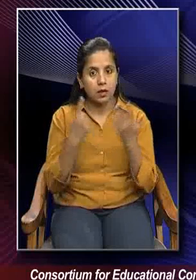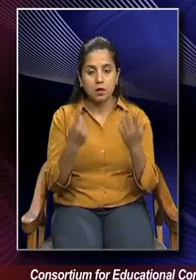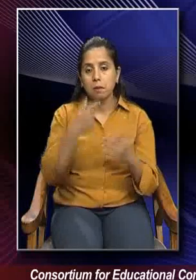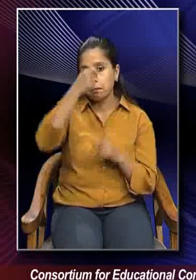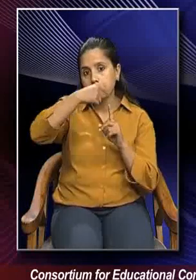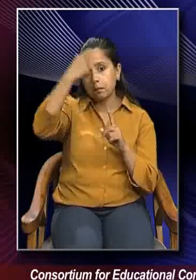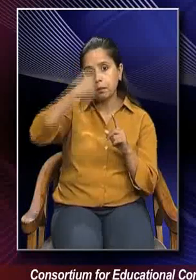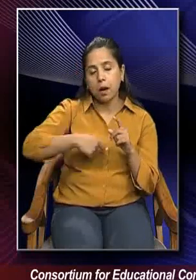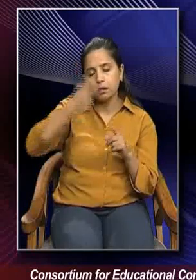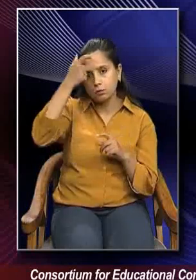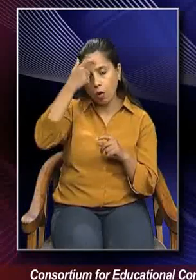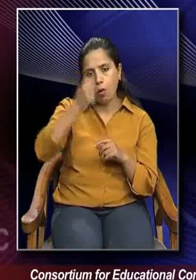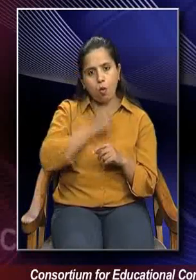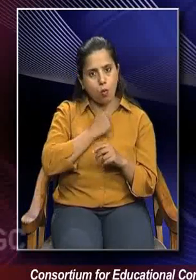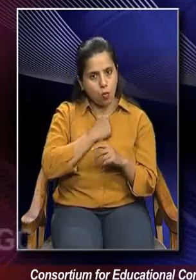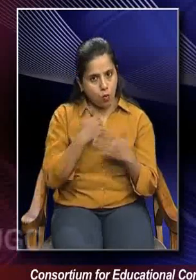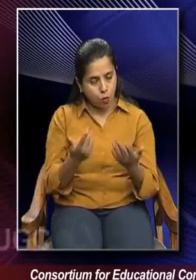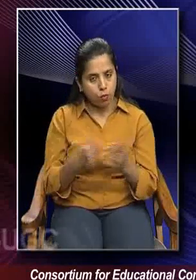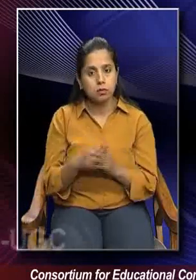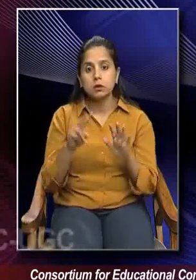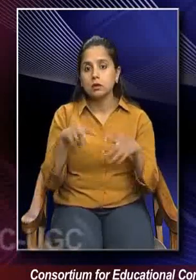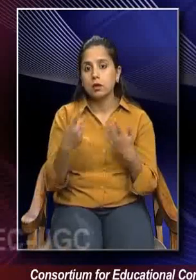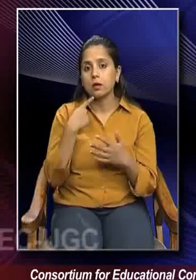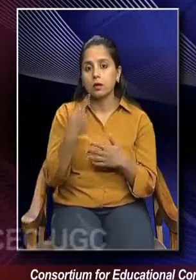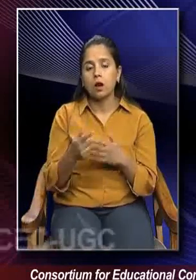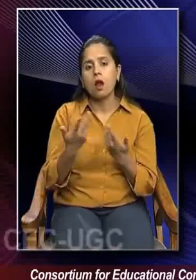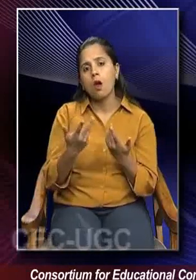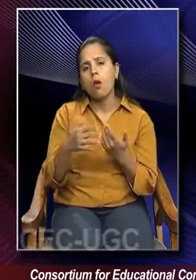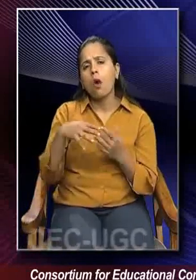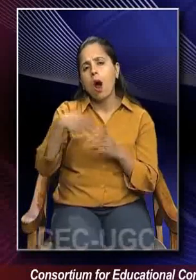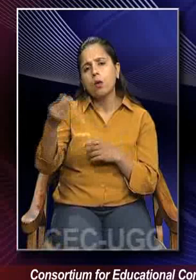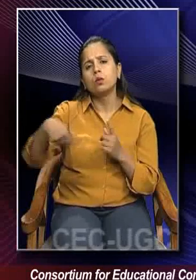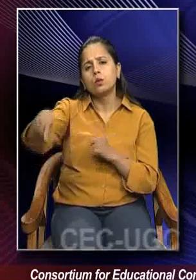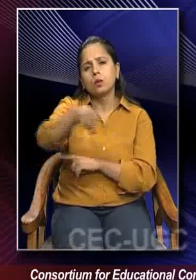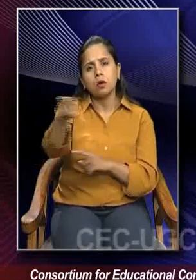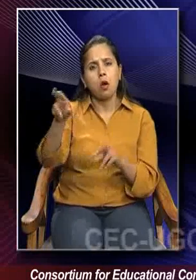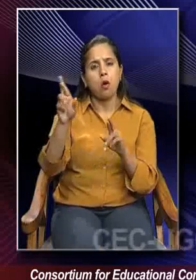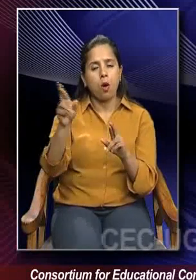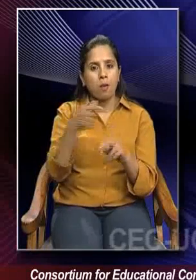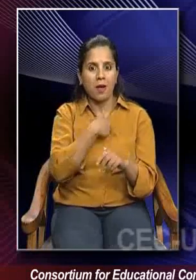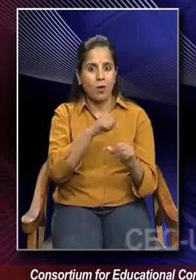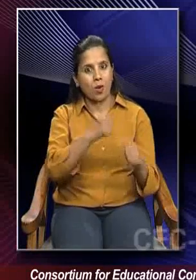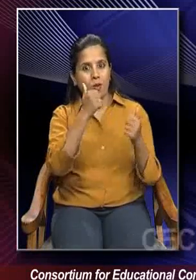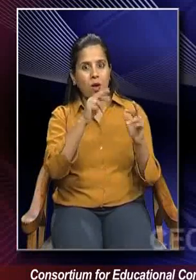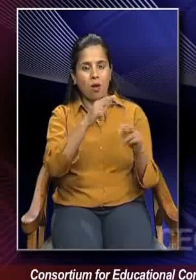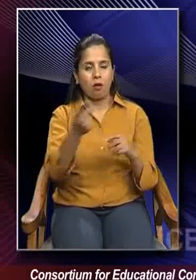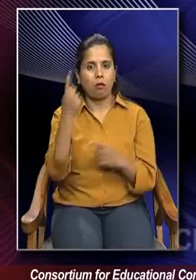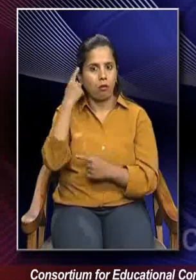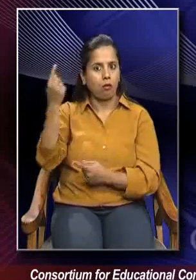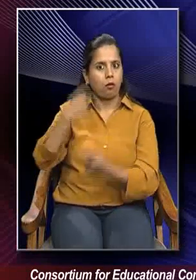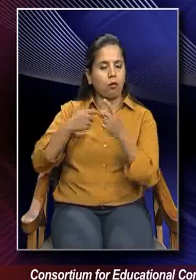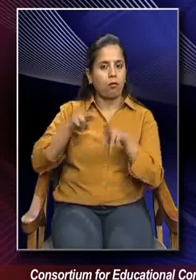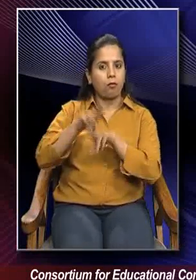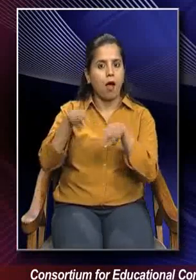personal issues, and external expectations from